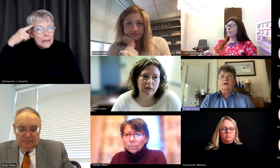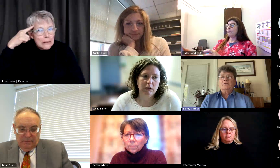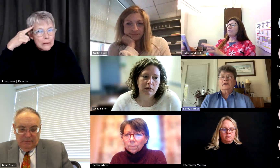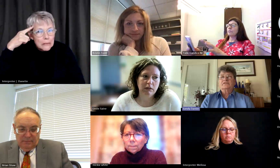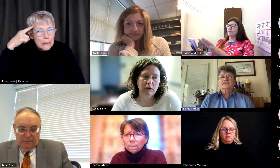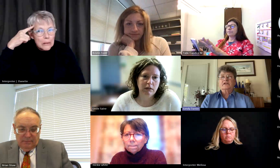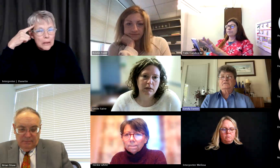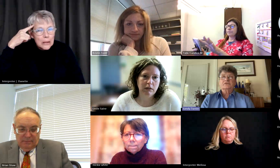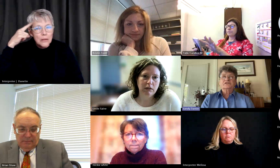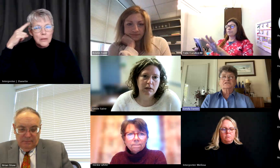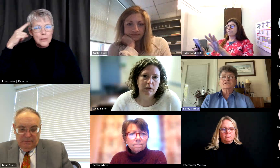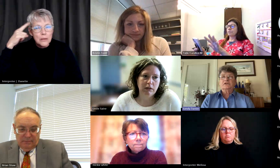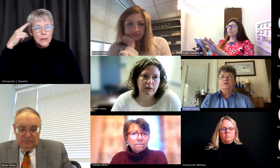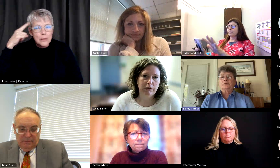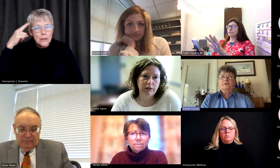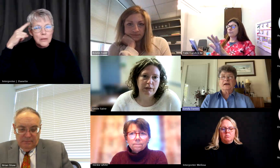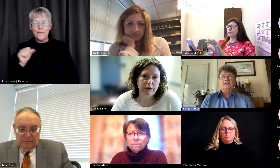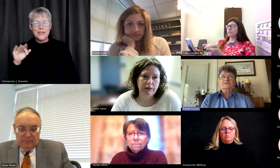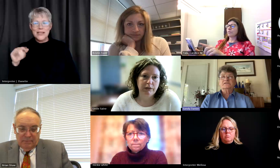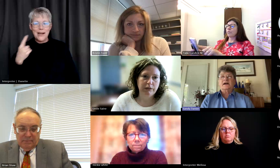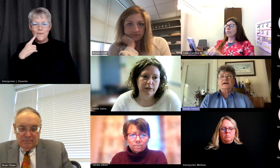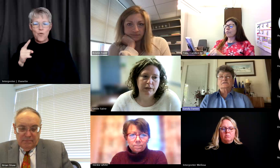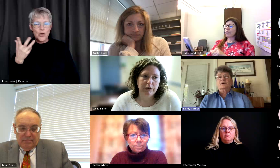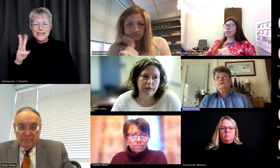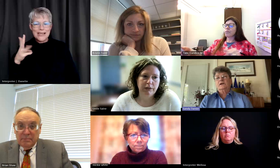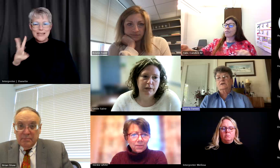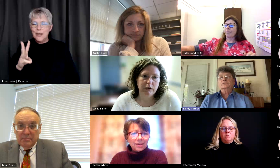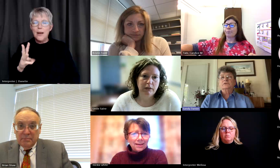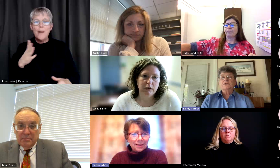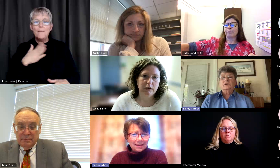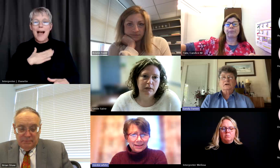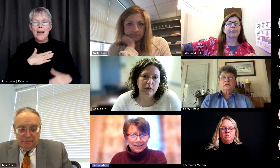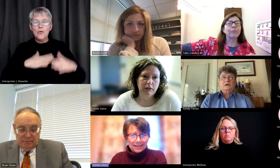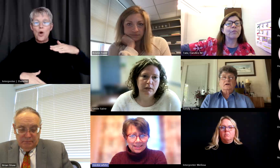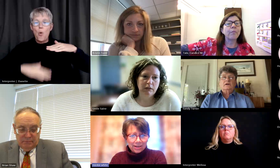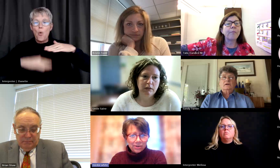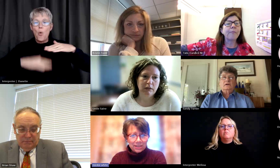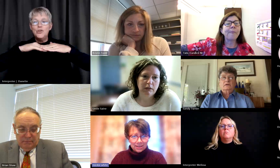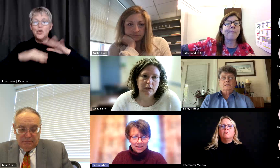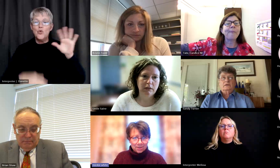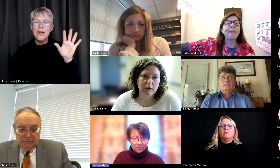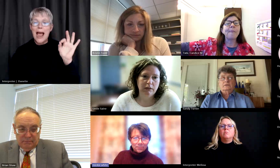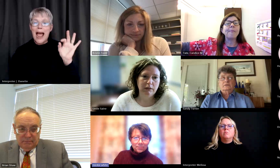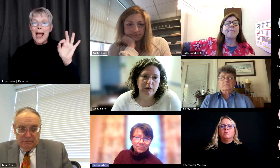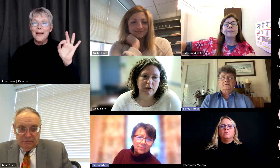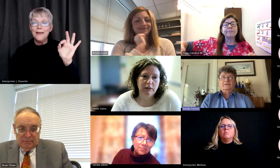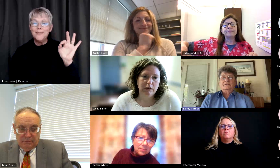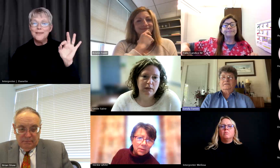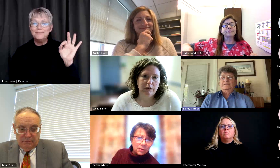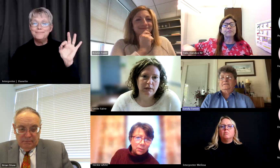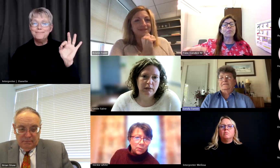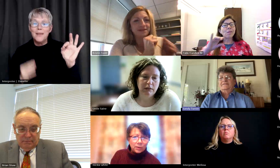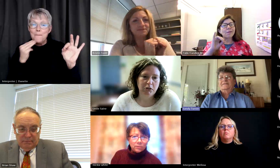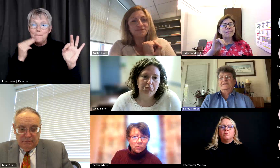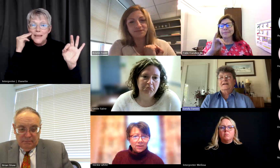I don't have a setting for 16 people. 9 is as high as mine goes. That's hilarious.